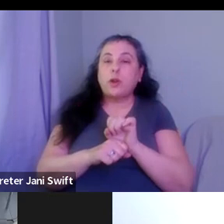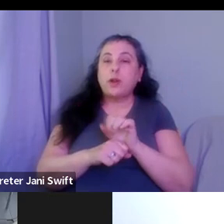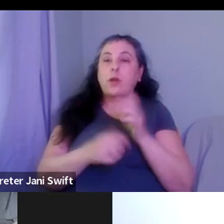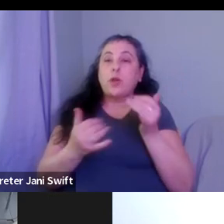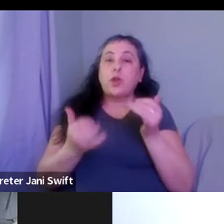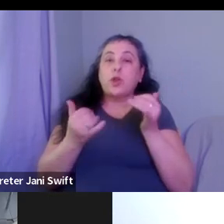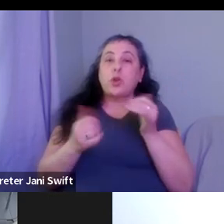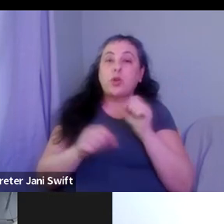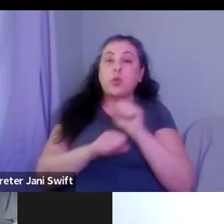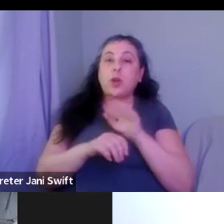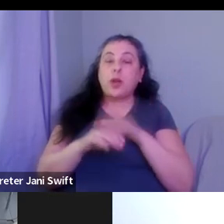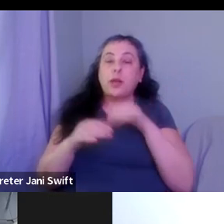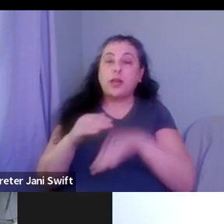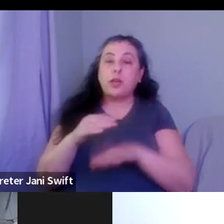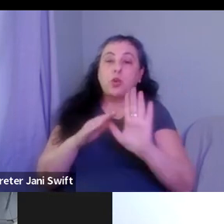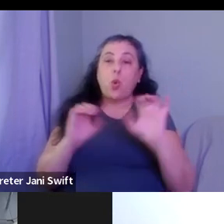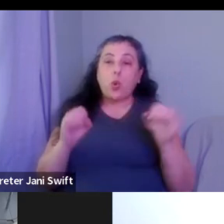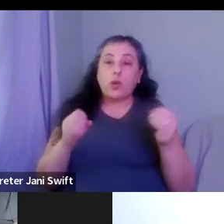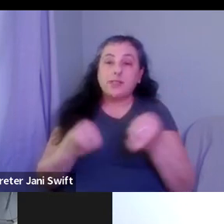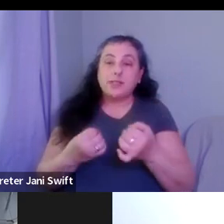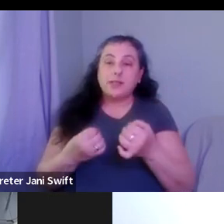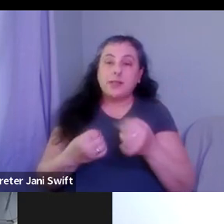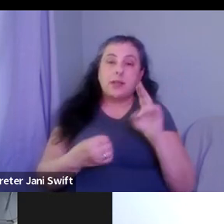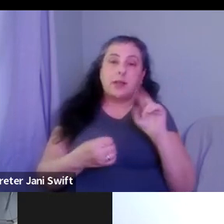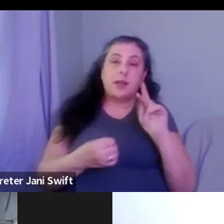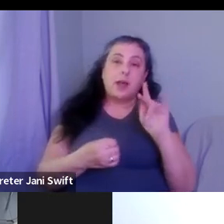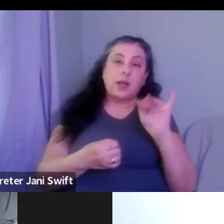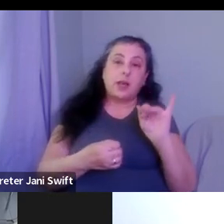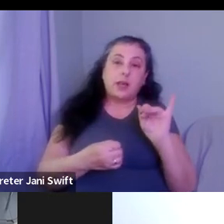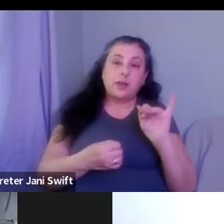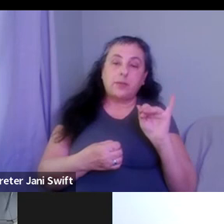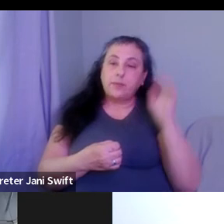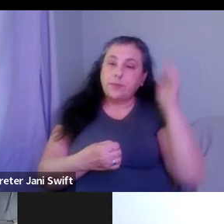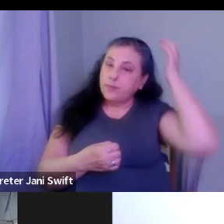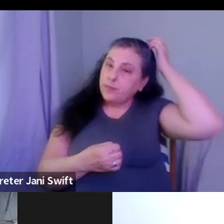currently working on in your organizations? Nataki.